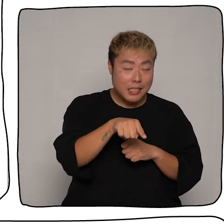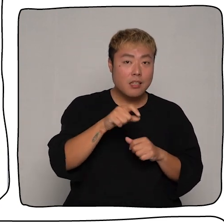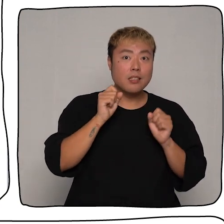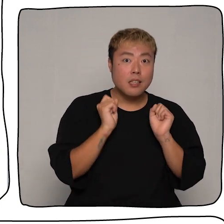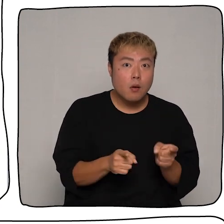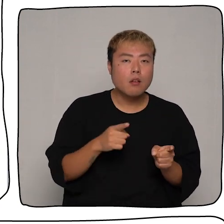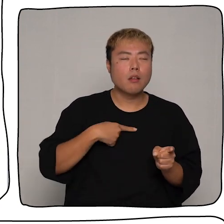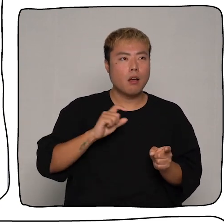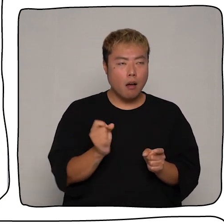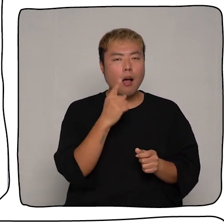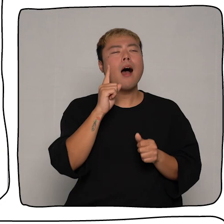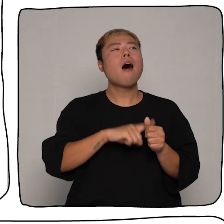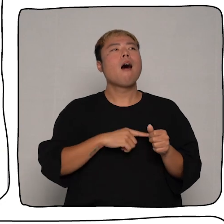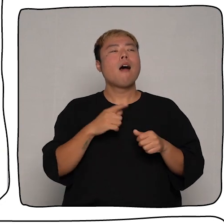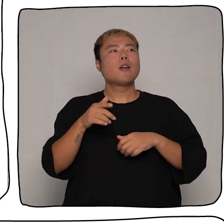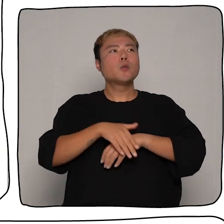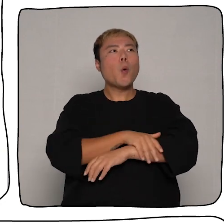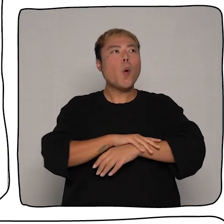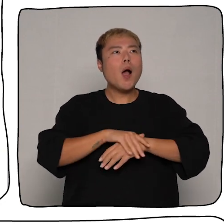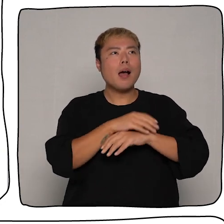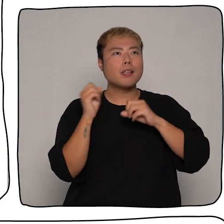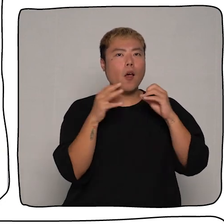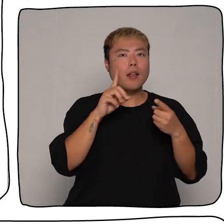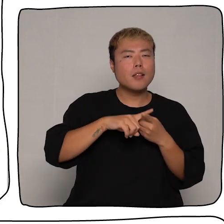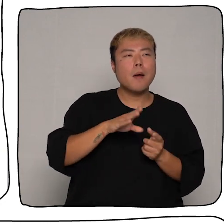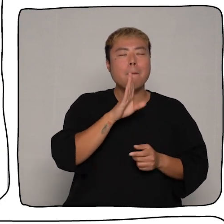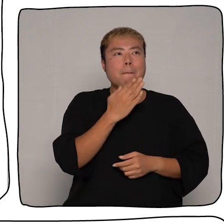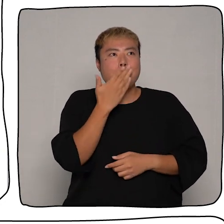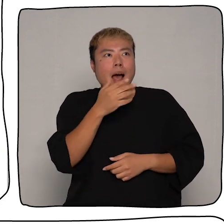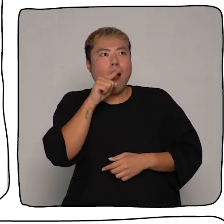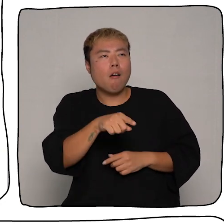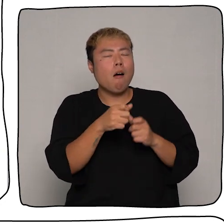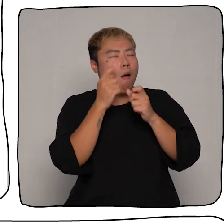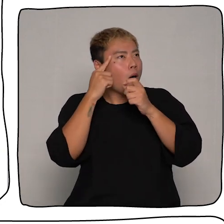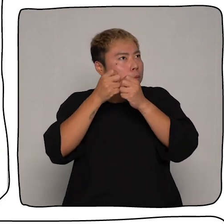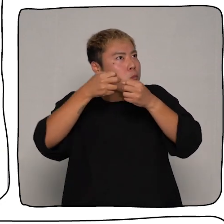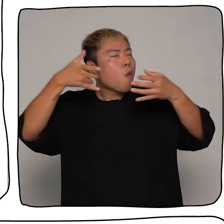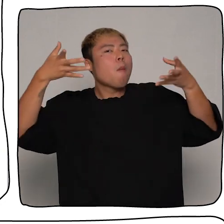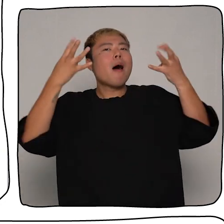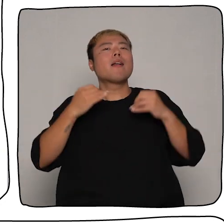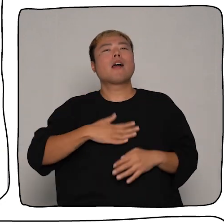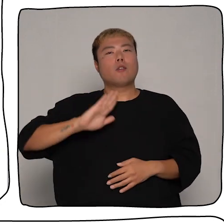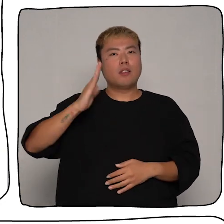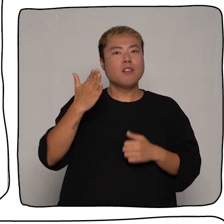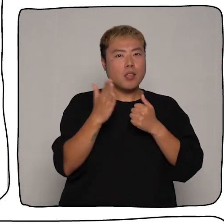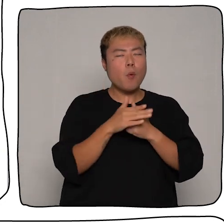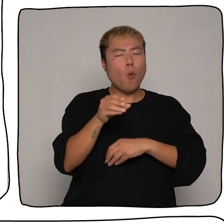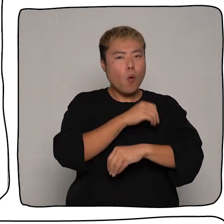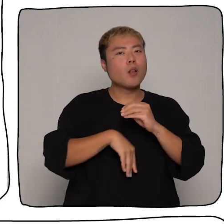potential of haptic encounters. Okay, that's all. Thank you very much. Bye-bye.